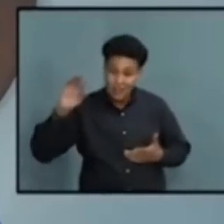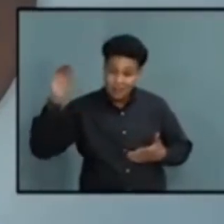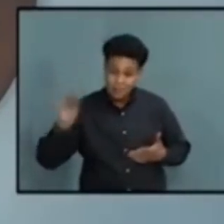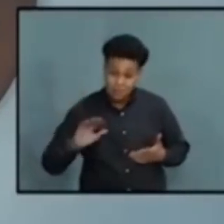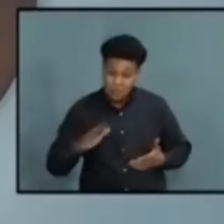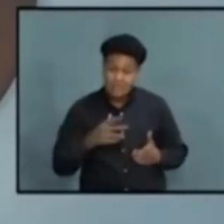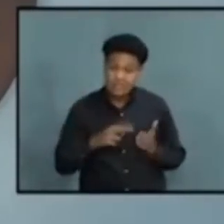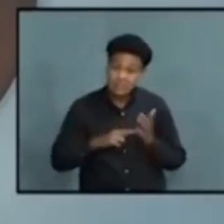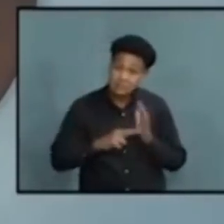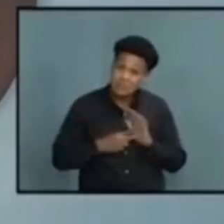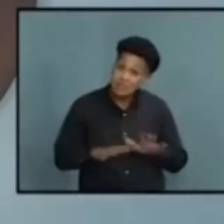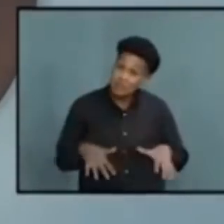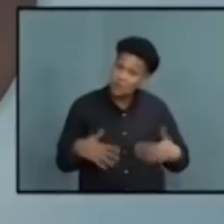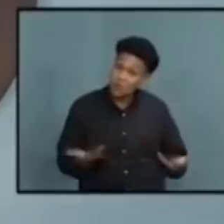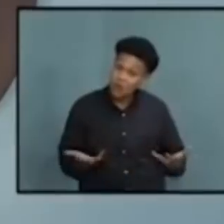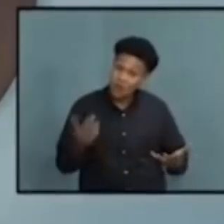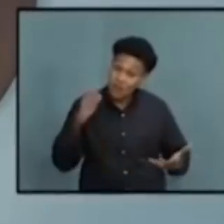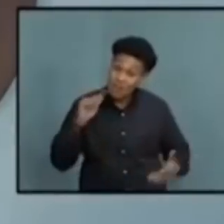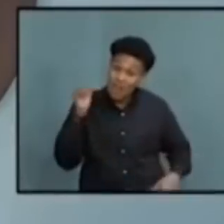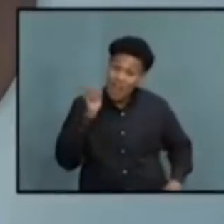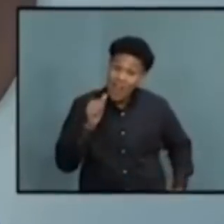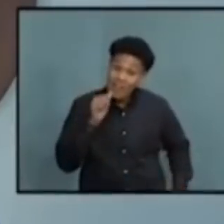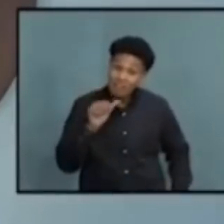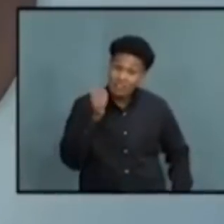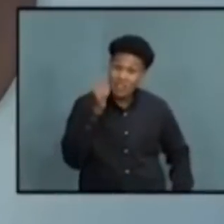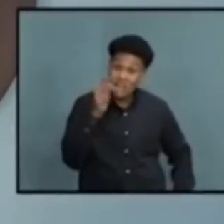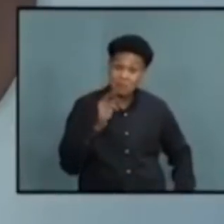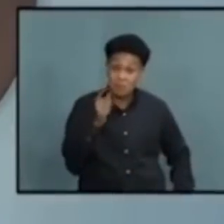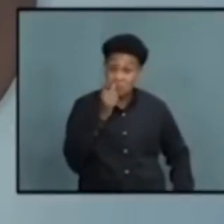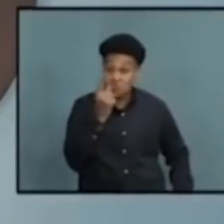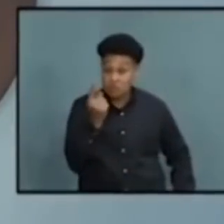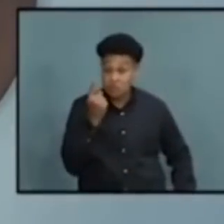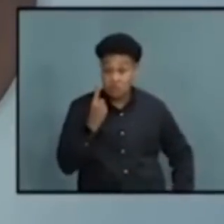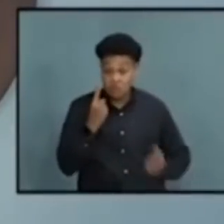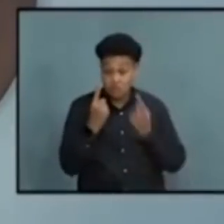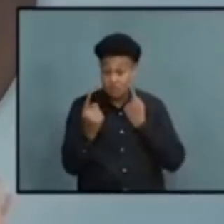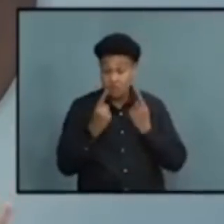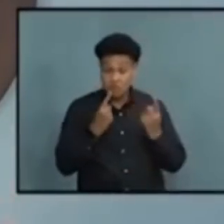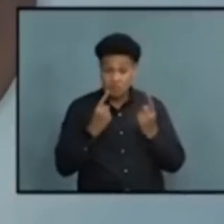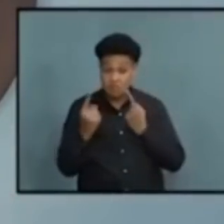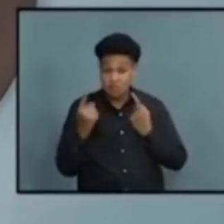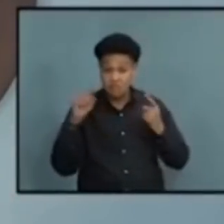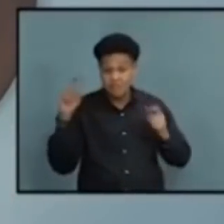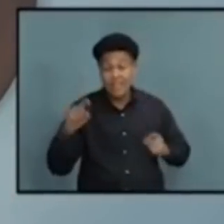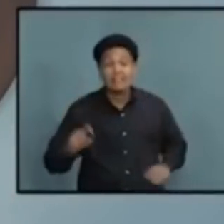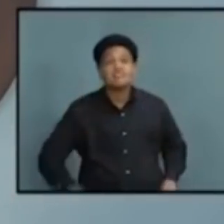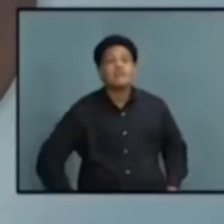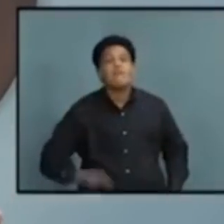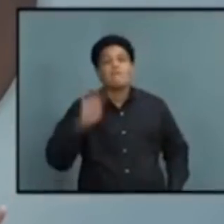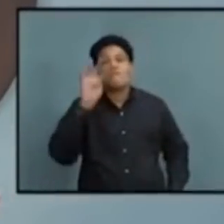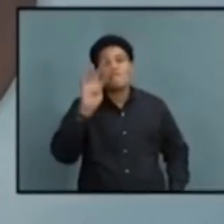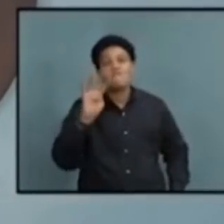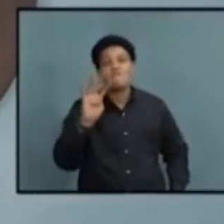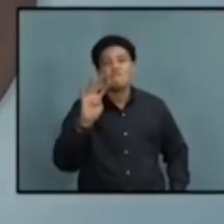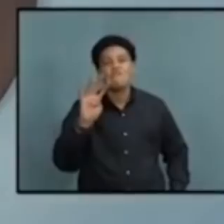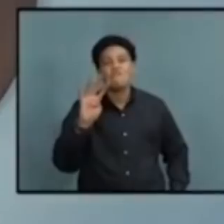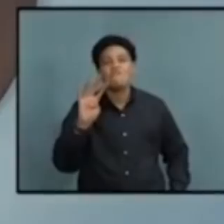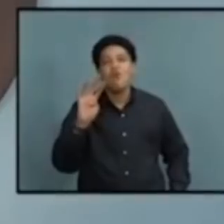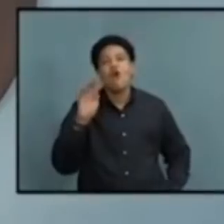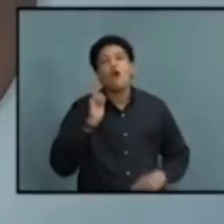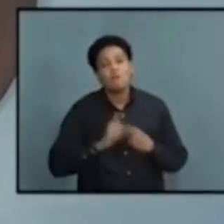means that for every 10 persons in the population, 4 are